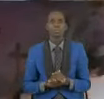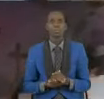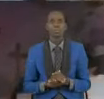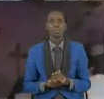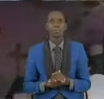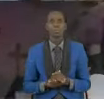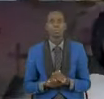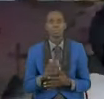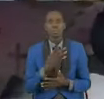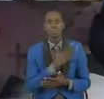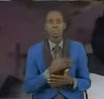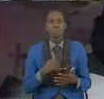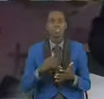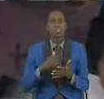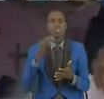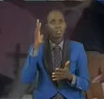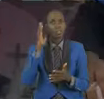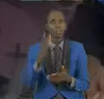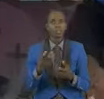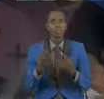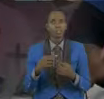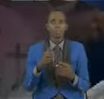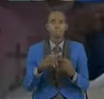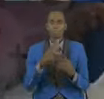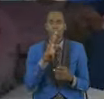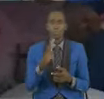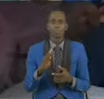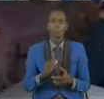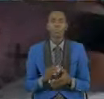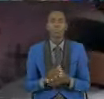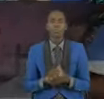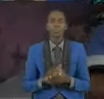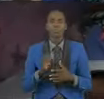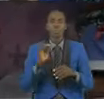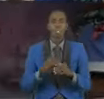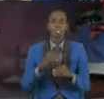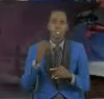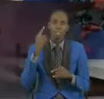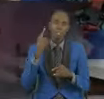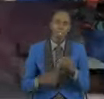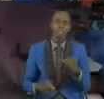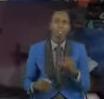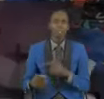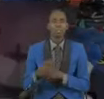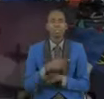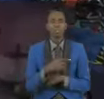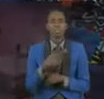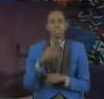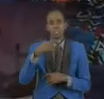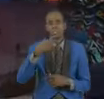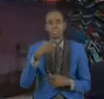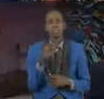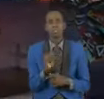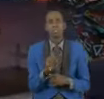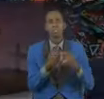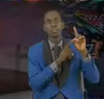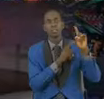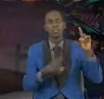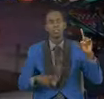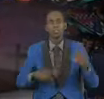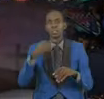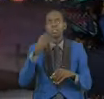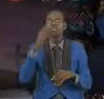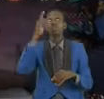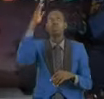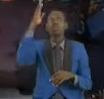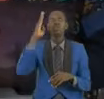it shall come to pass in the last days, says the Lord, says God, I will